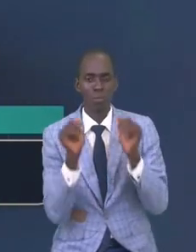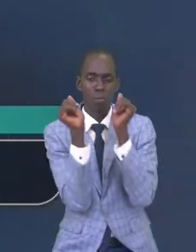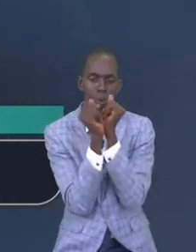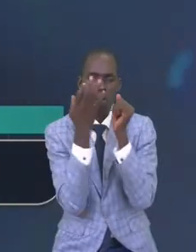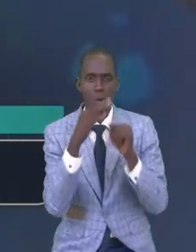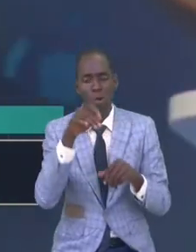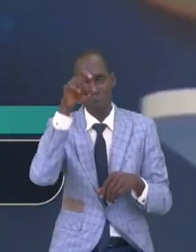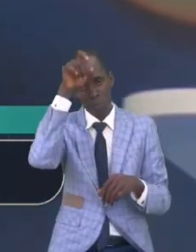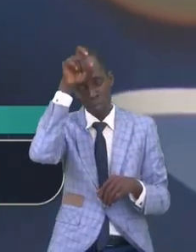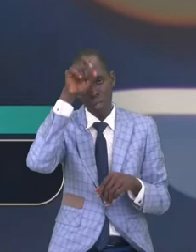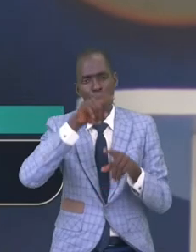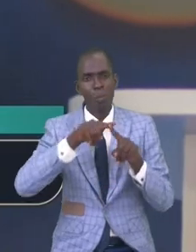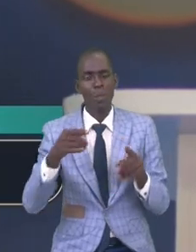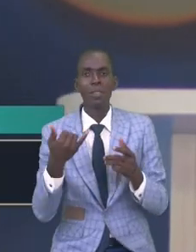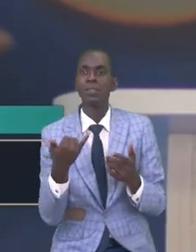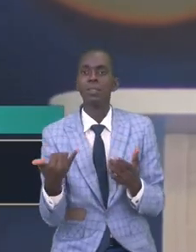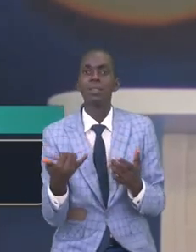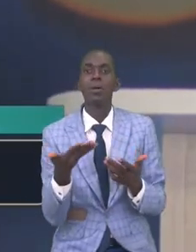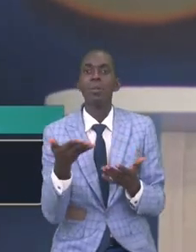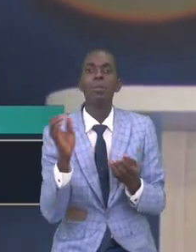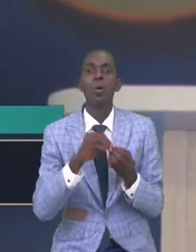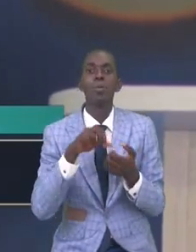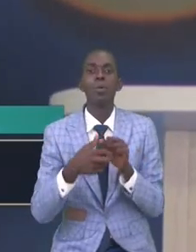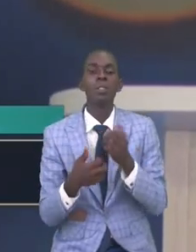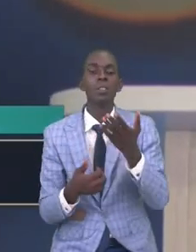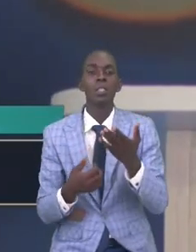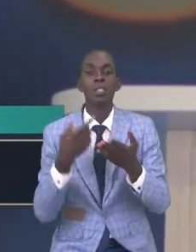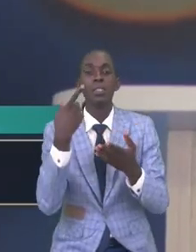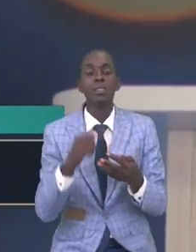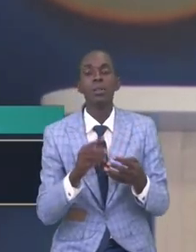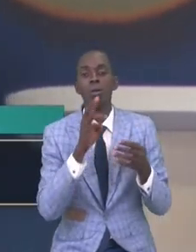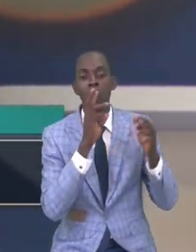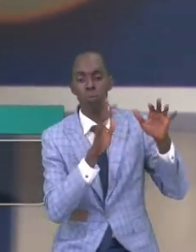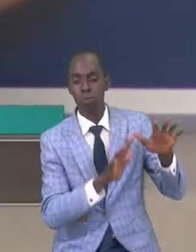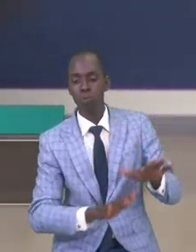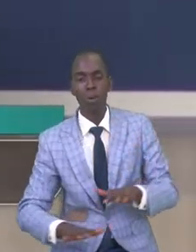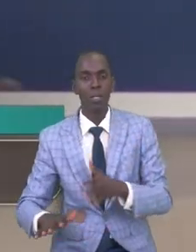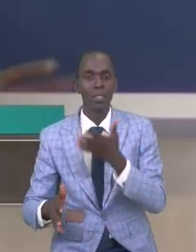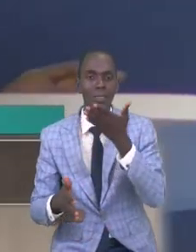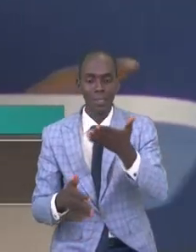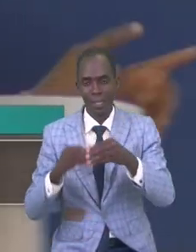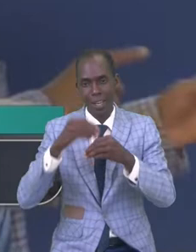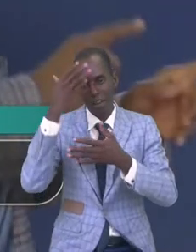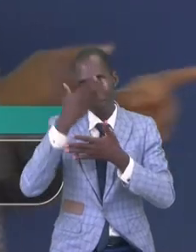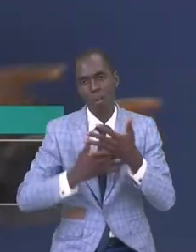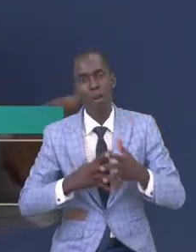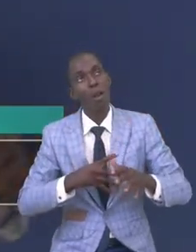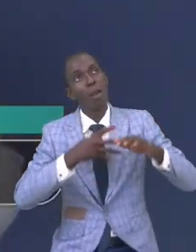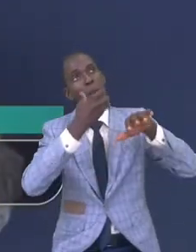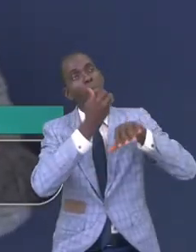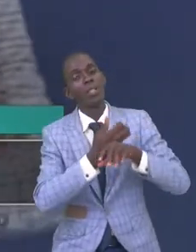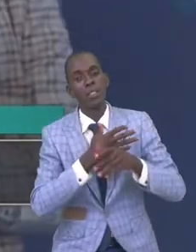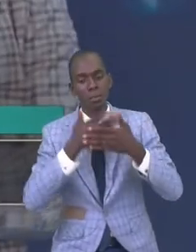now look at the Red Sea before them. And look at the mountains around them. And look at the Egyptian